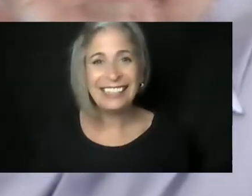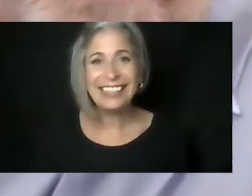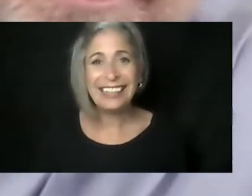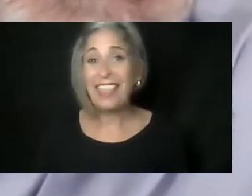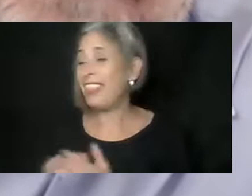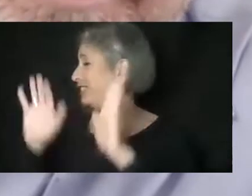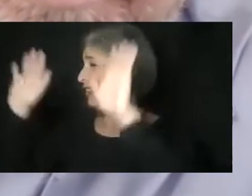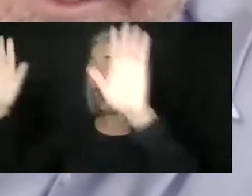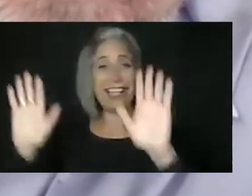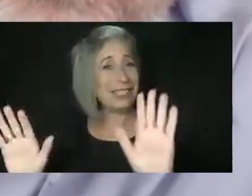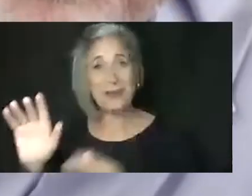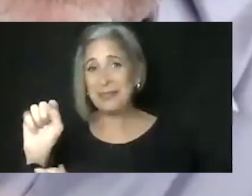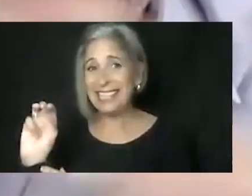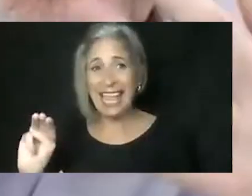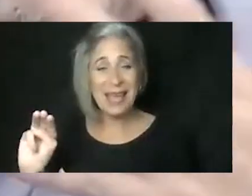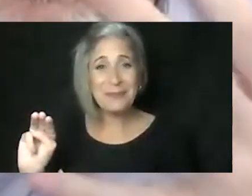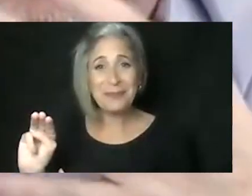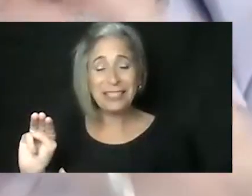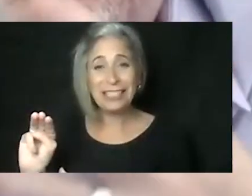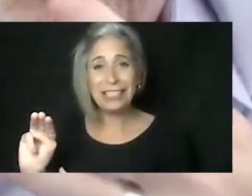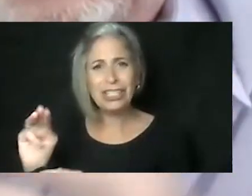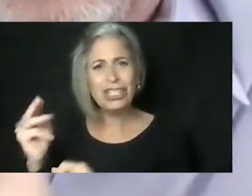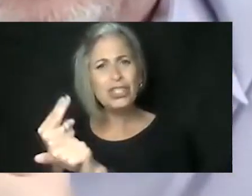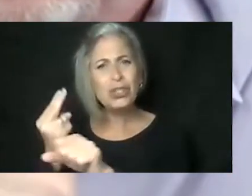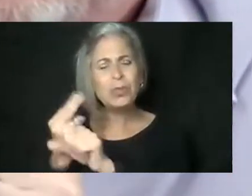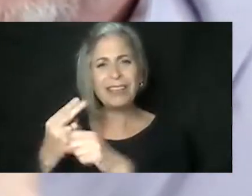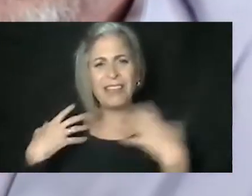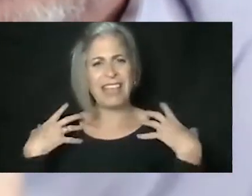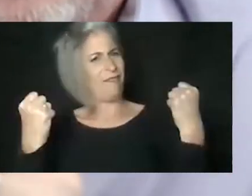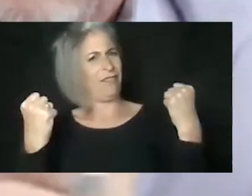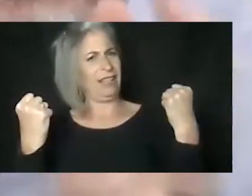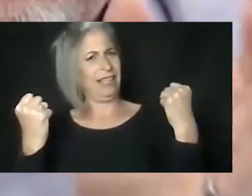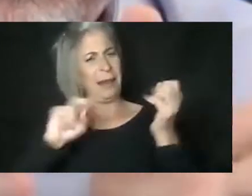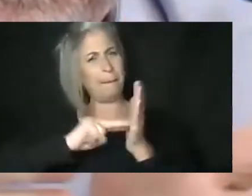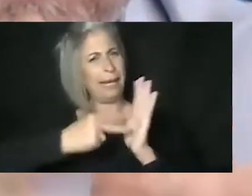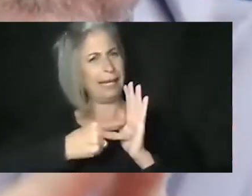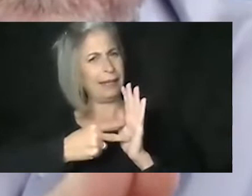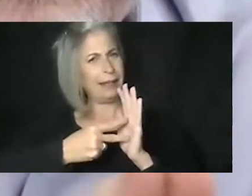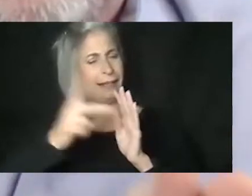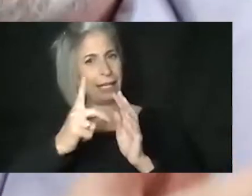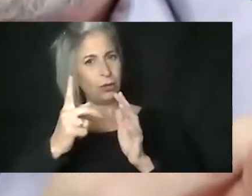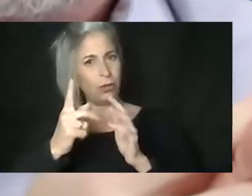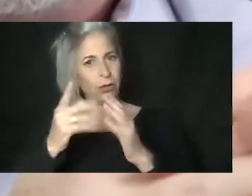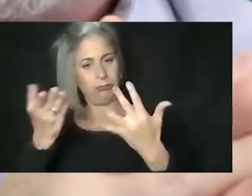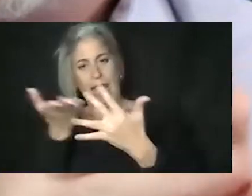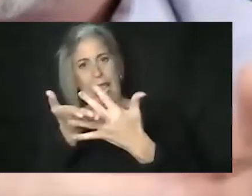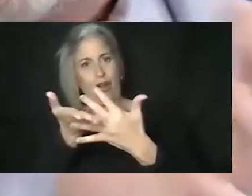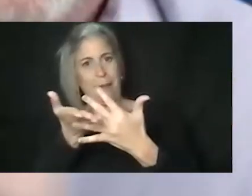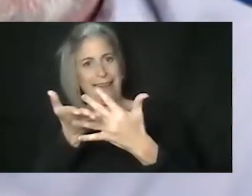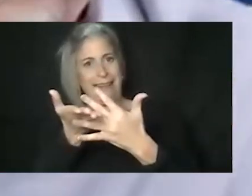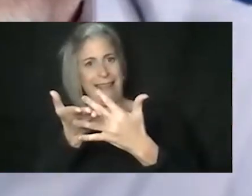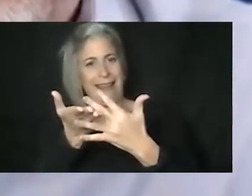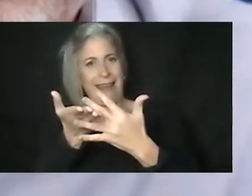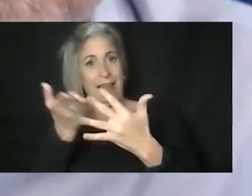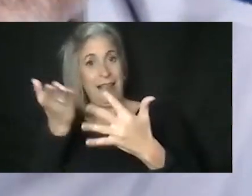That's awesome, Sam. I mean, and when you say like using it confidently, do you mean like, okay, you're like an intermediate level user,